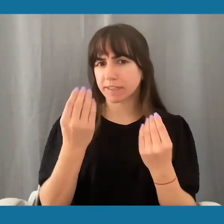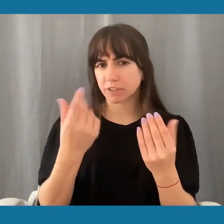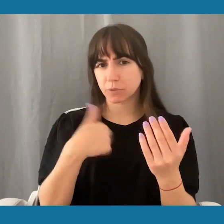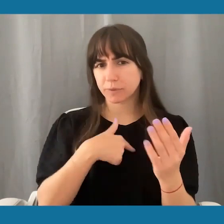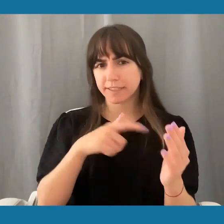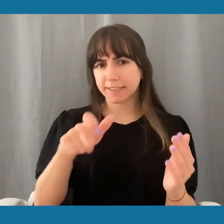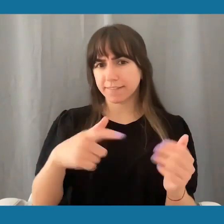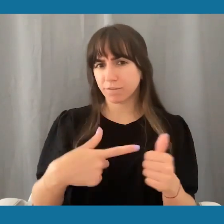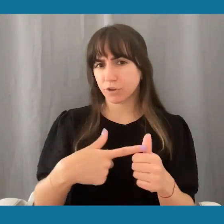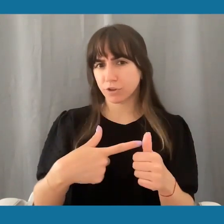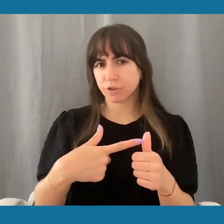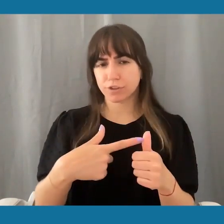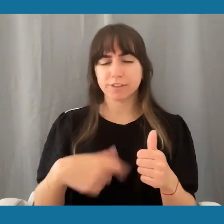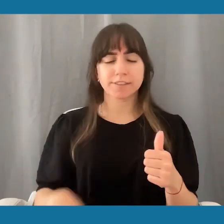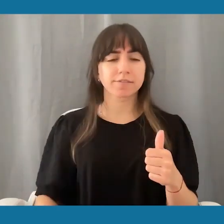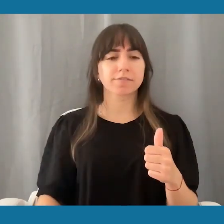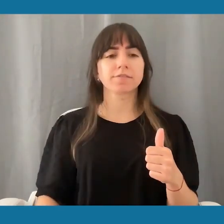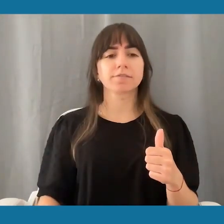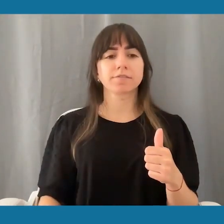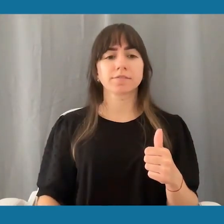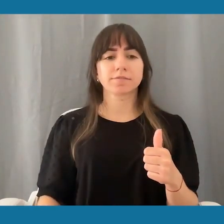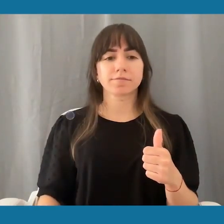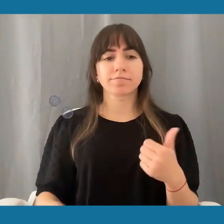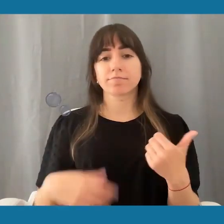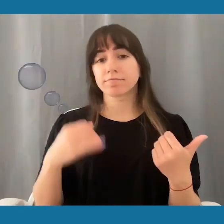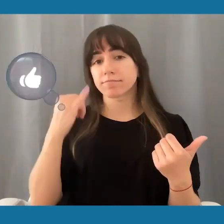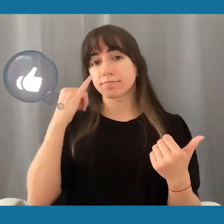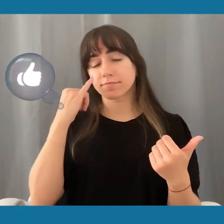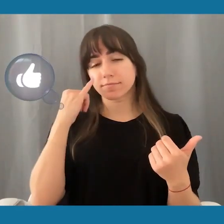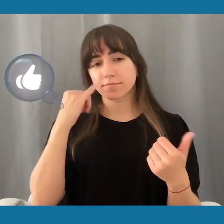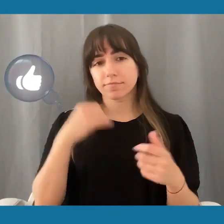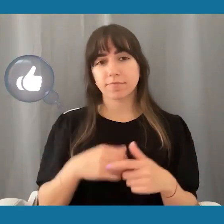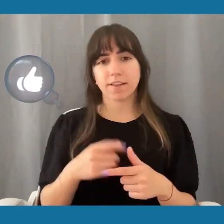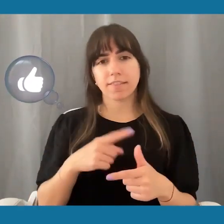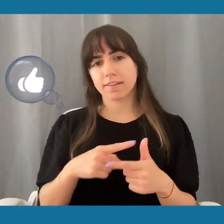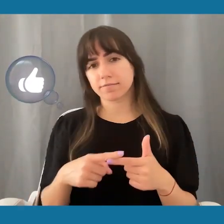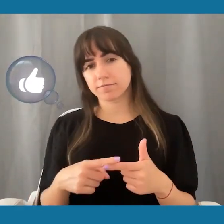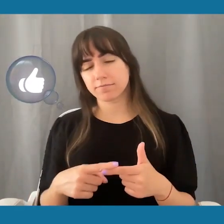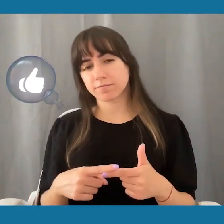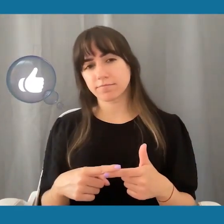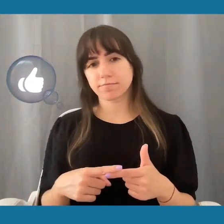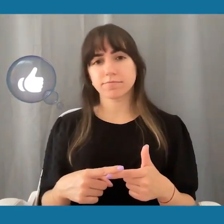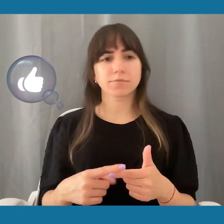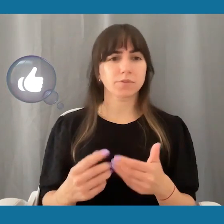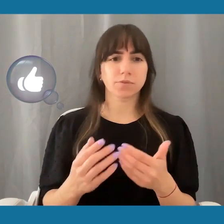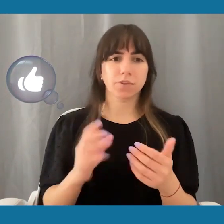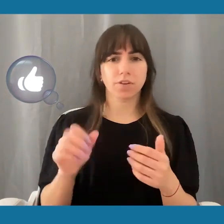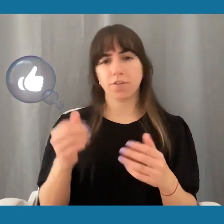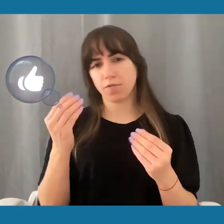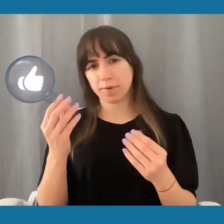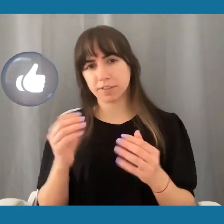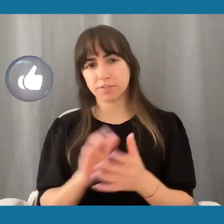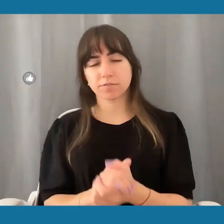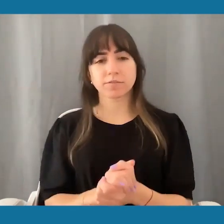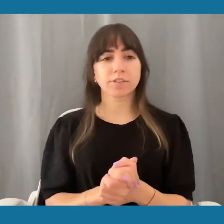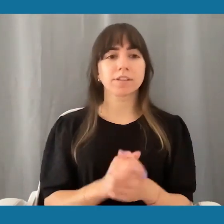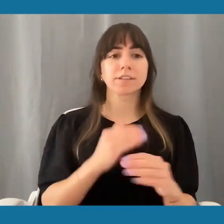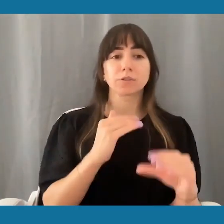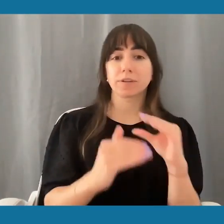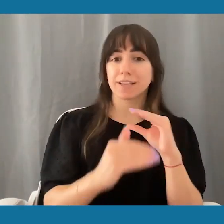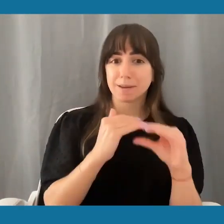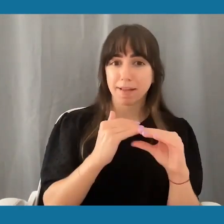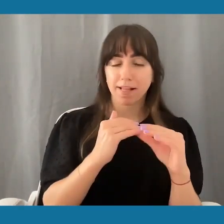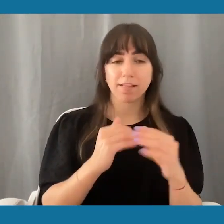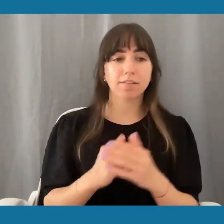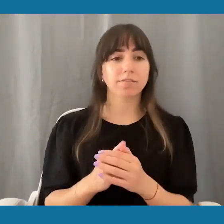well. So an email address, date of birth, physical address, social security number for the individual who's going to own